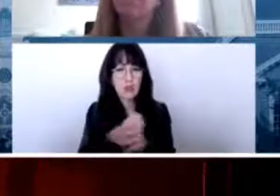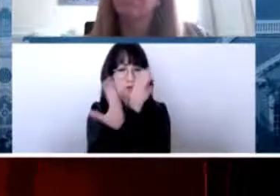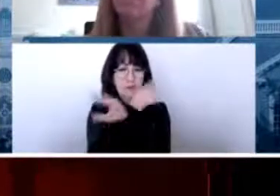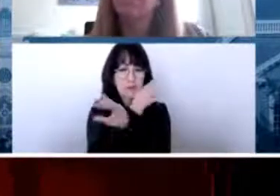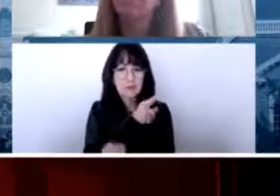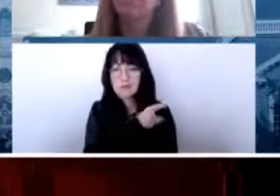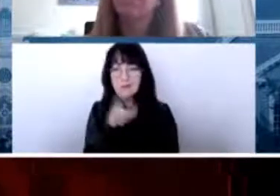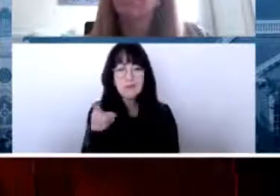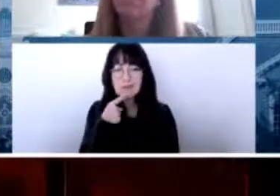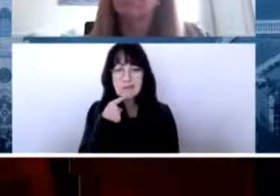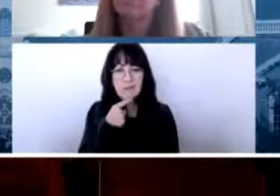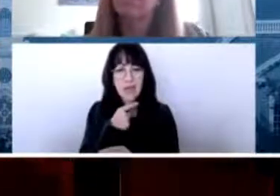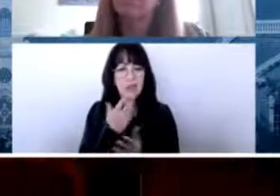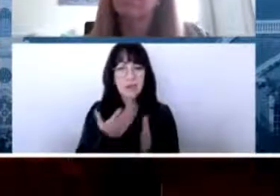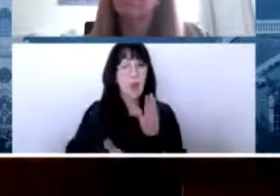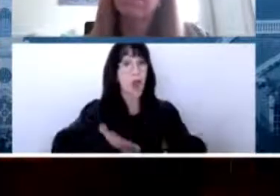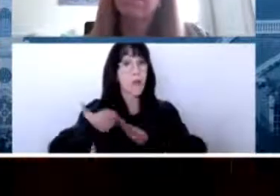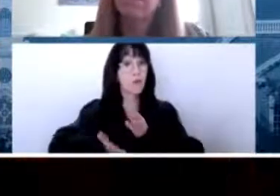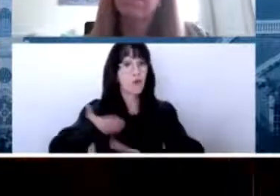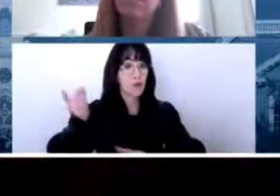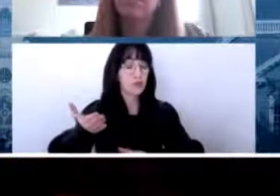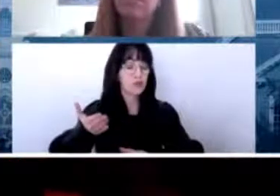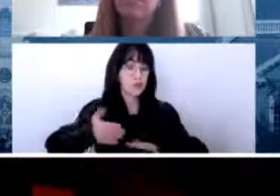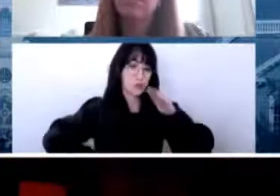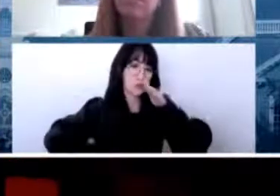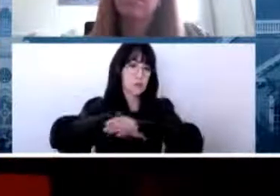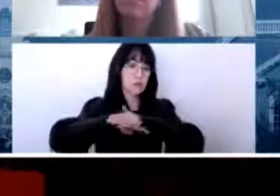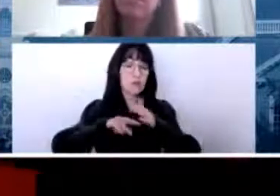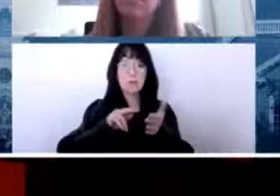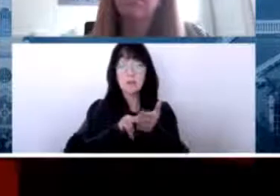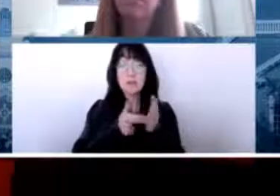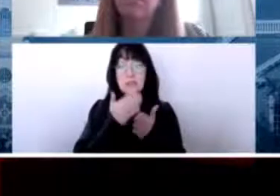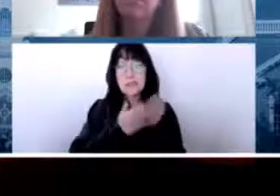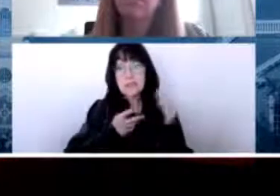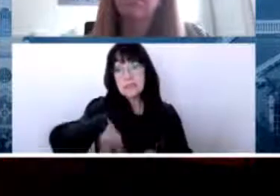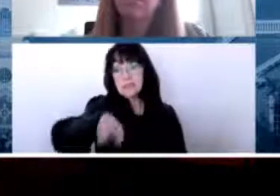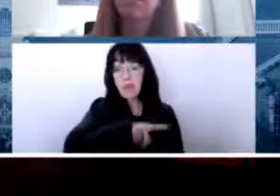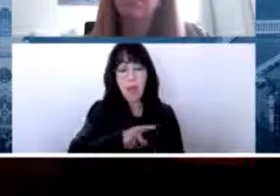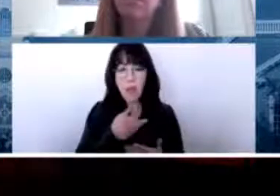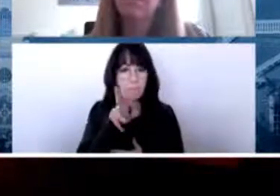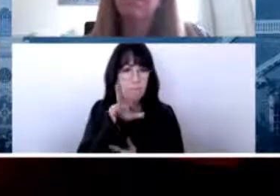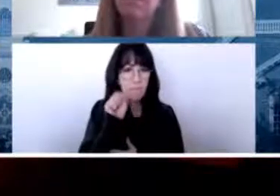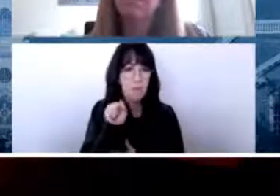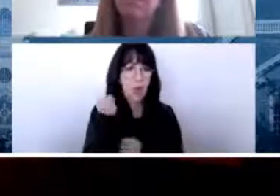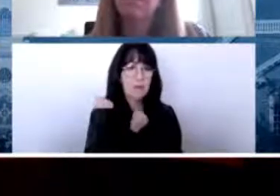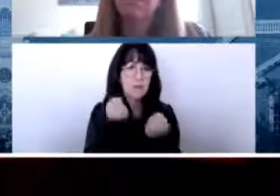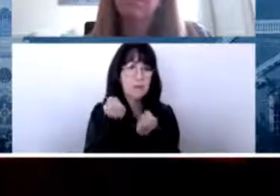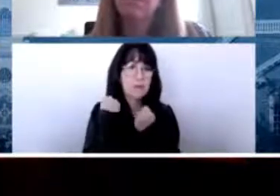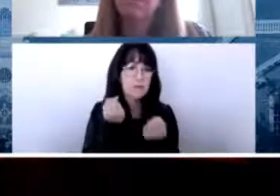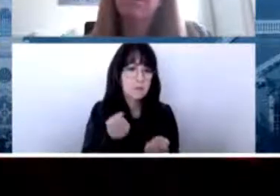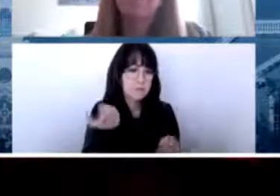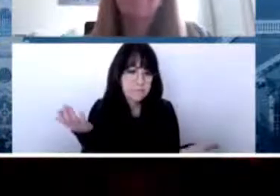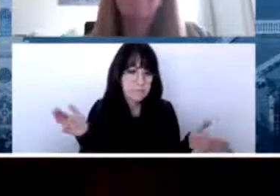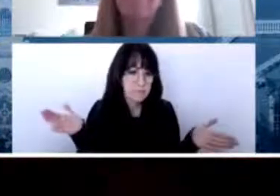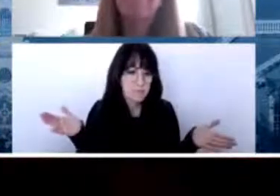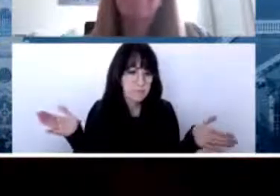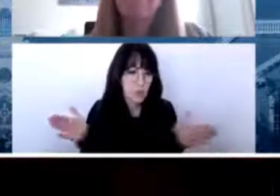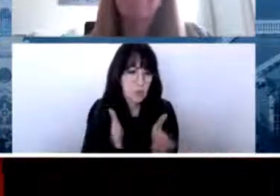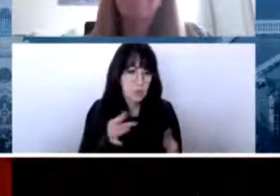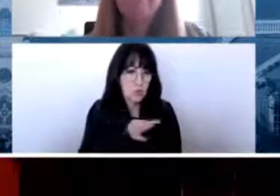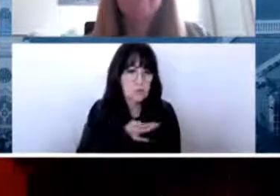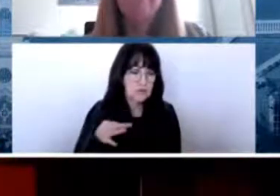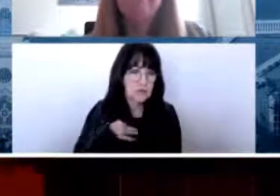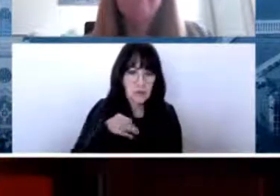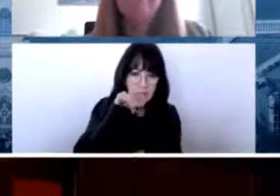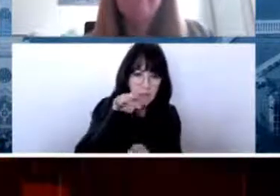capacities. I think one of them cited school bus driver shortages. I'm just wondering if that's a concern. Yes, it is.